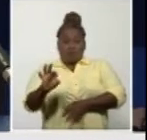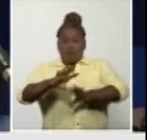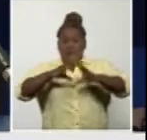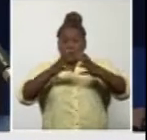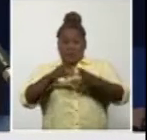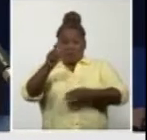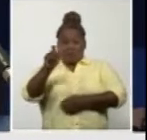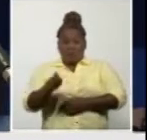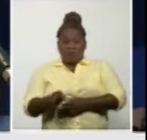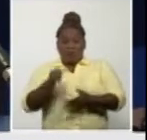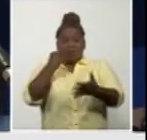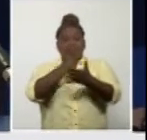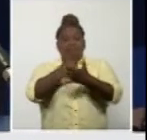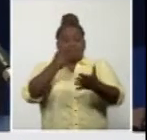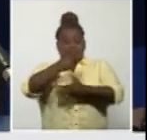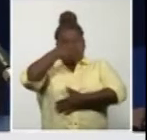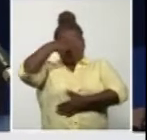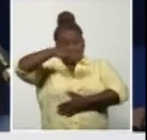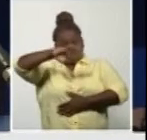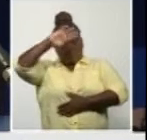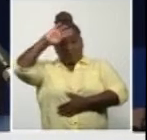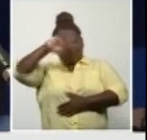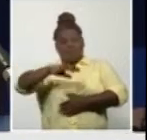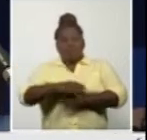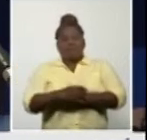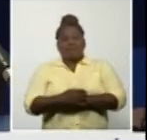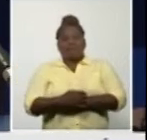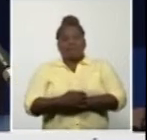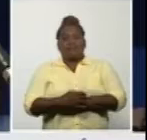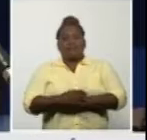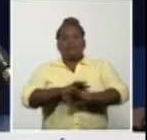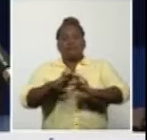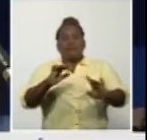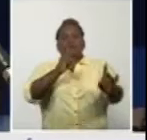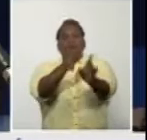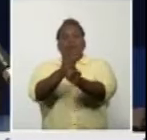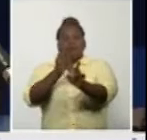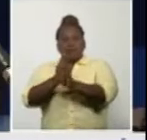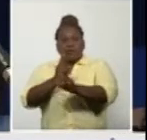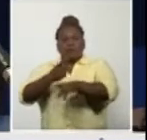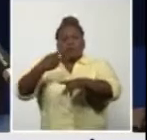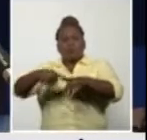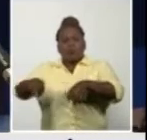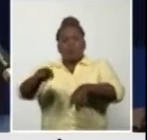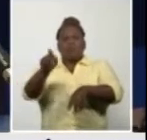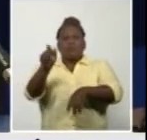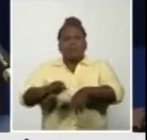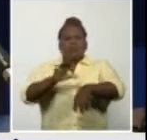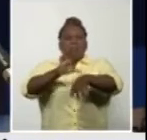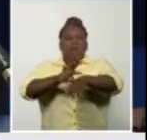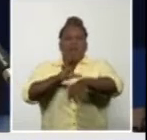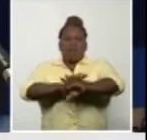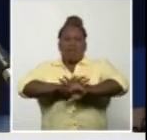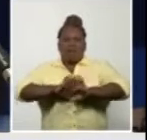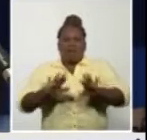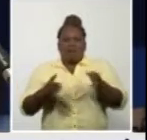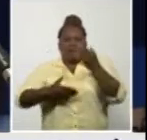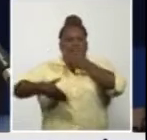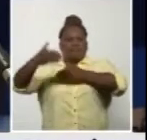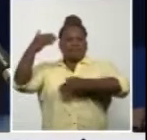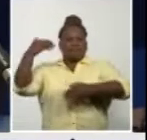cases, and thus 89.4% of all confirmed cases in our